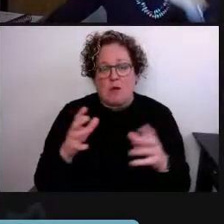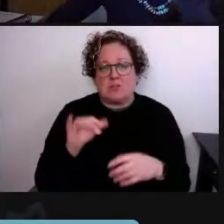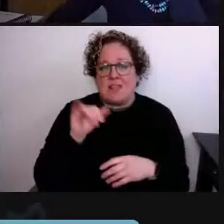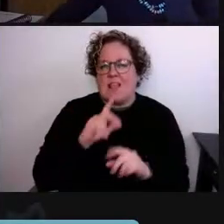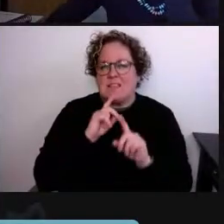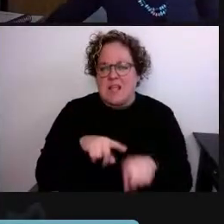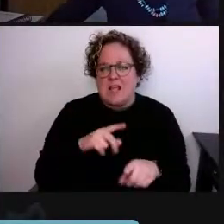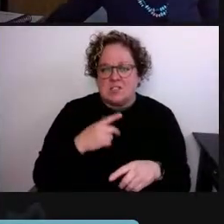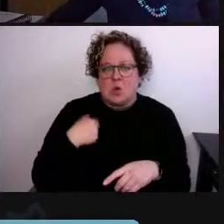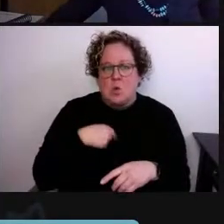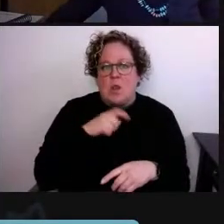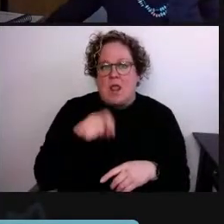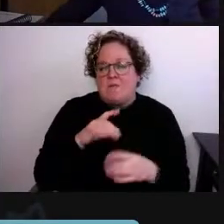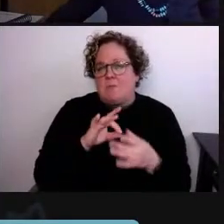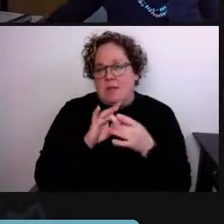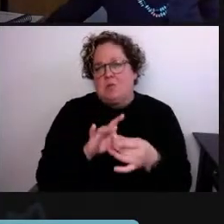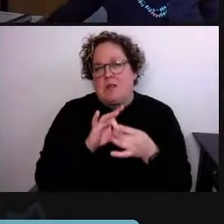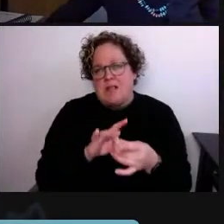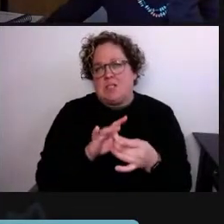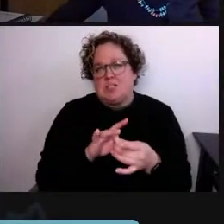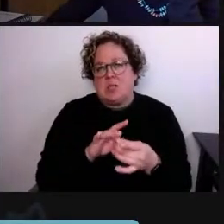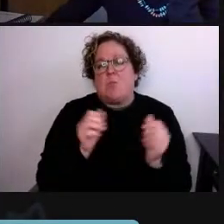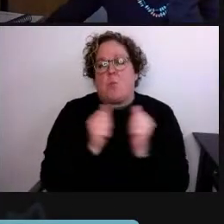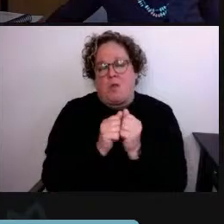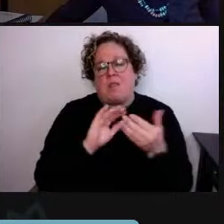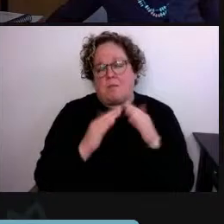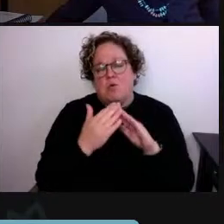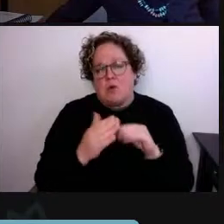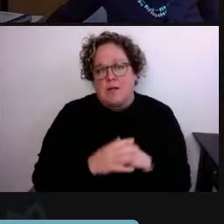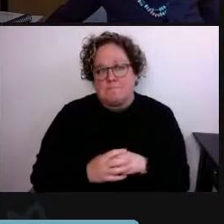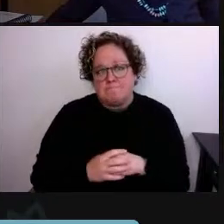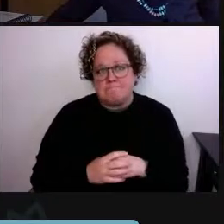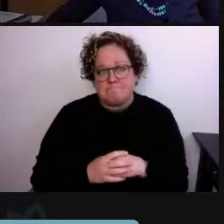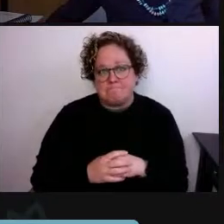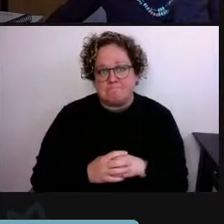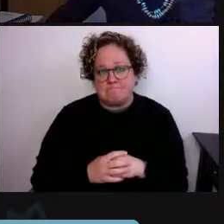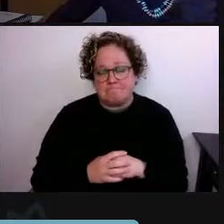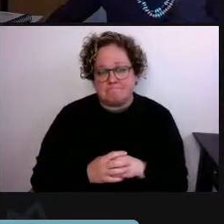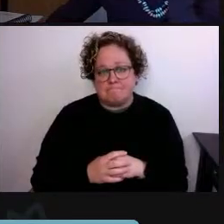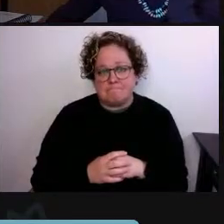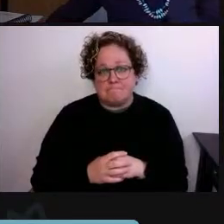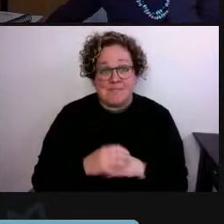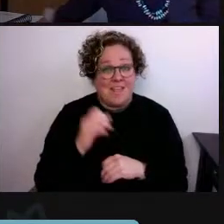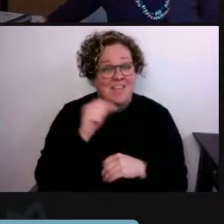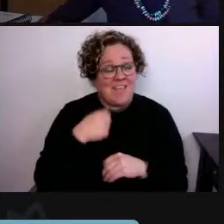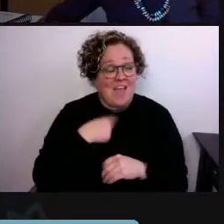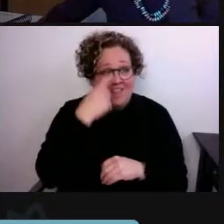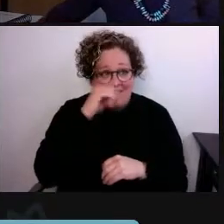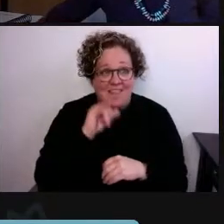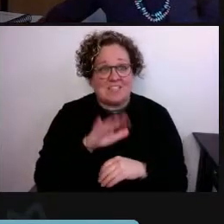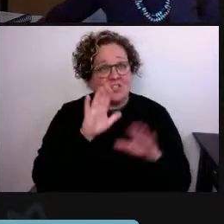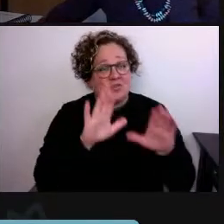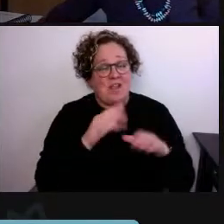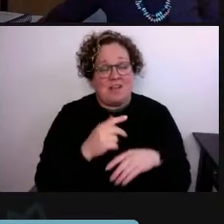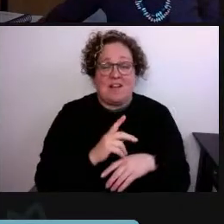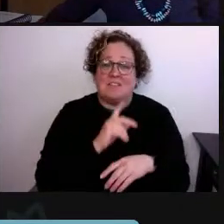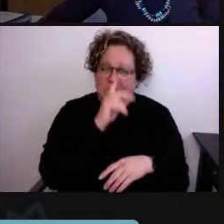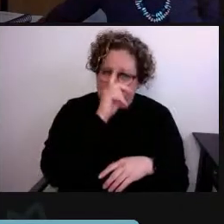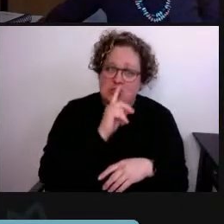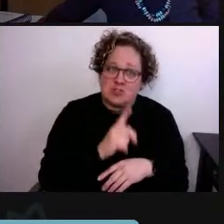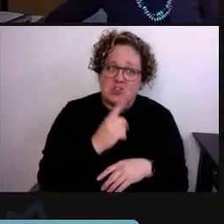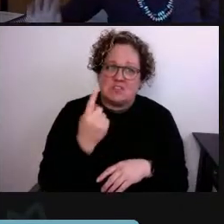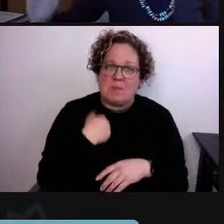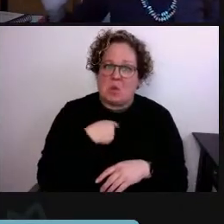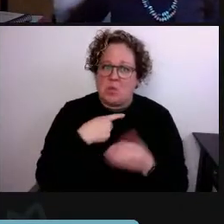be in relationship and in community with community. Yeah, I think that's great. And it's definitely something we talk about here at